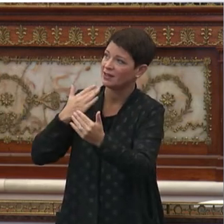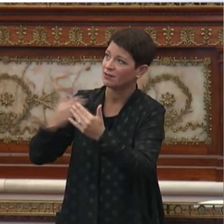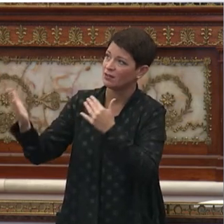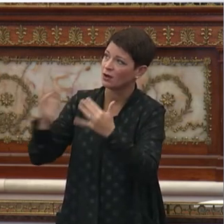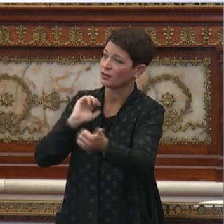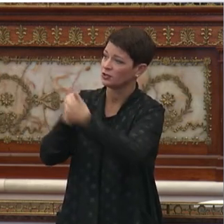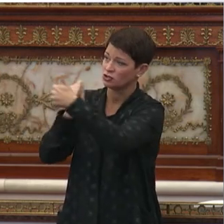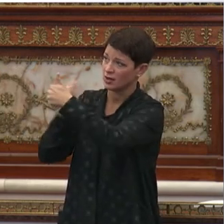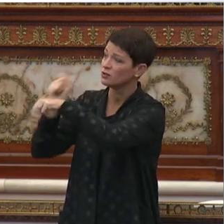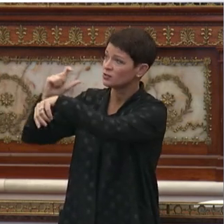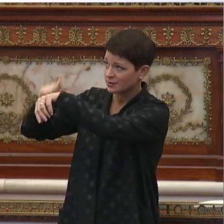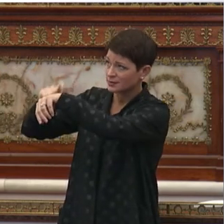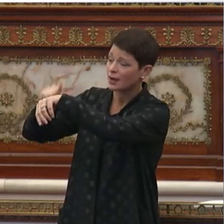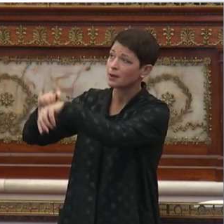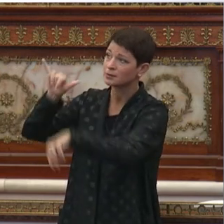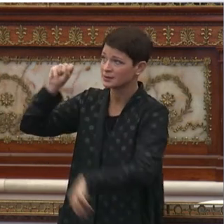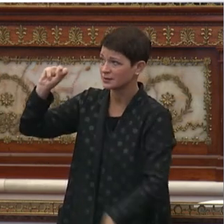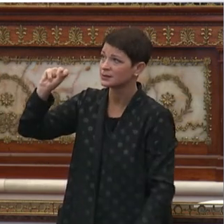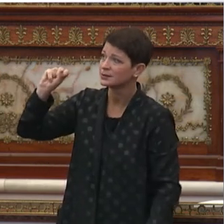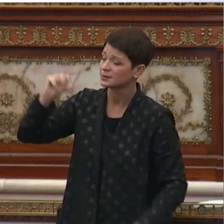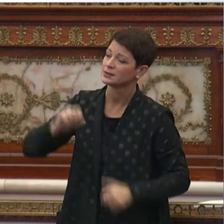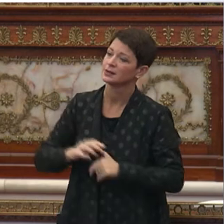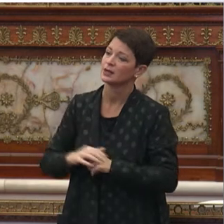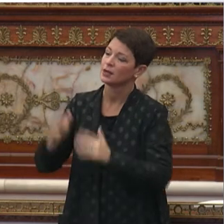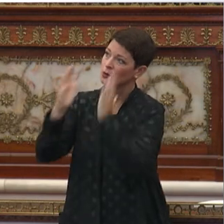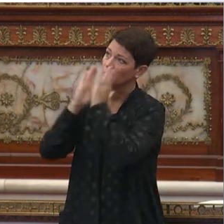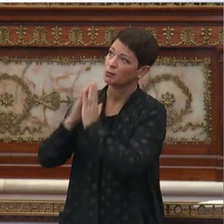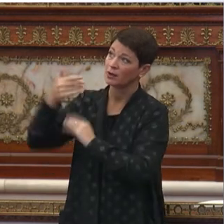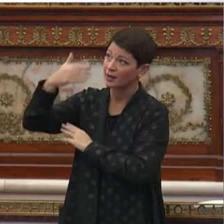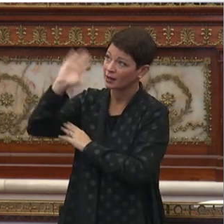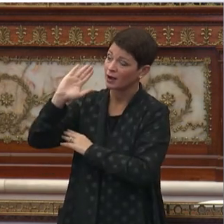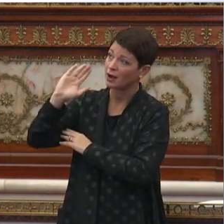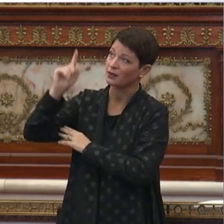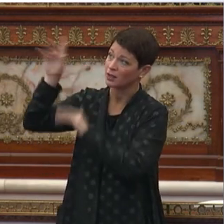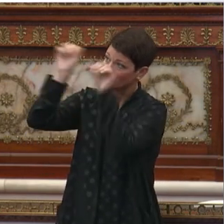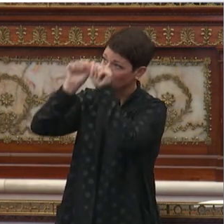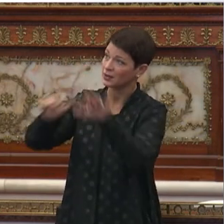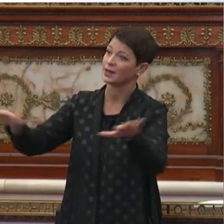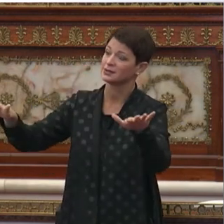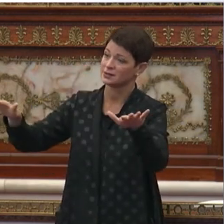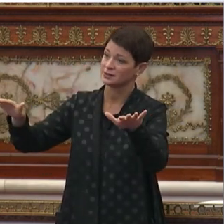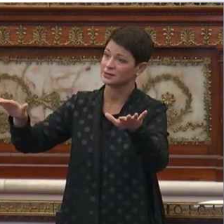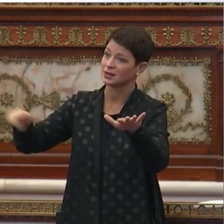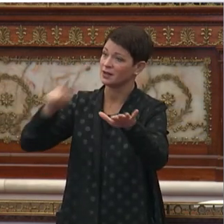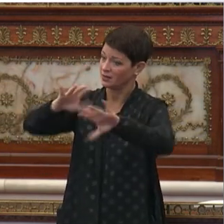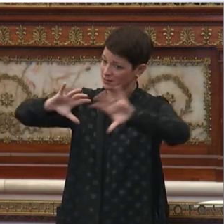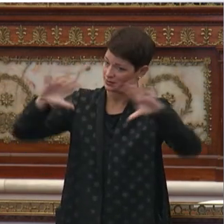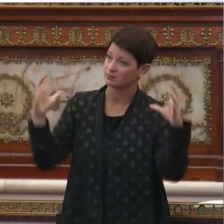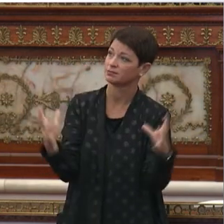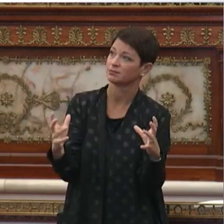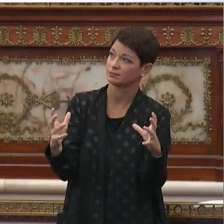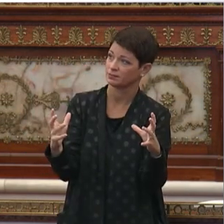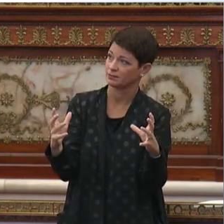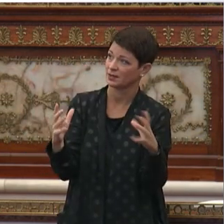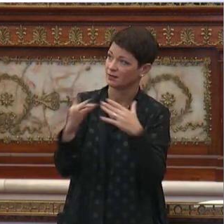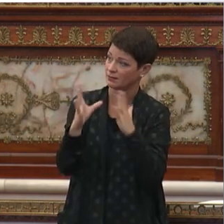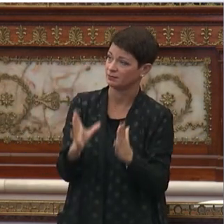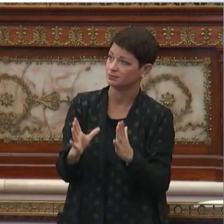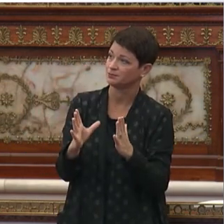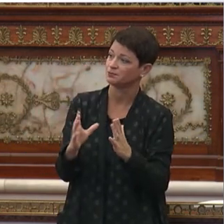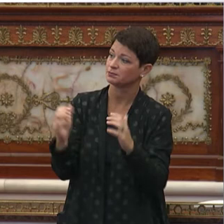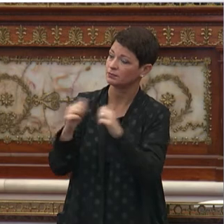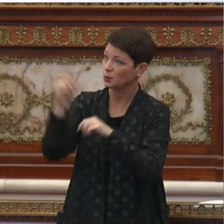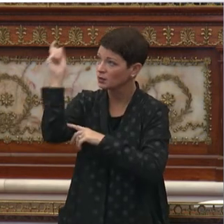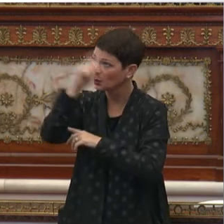trying times. We pray, O God, that you would bless this body with